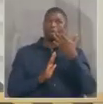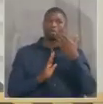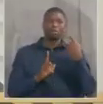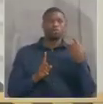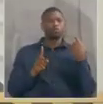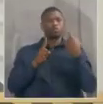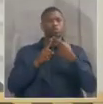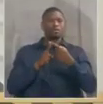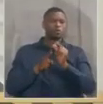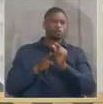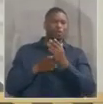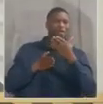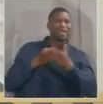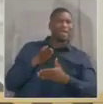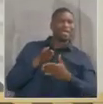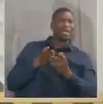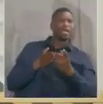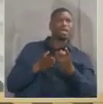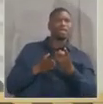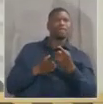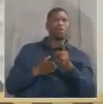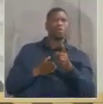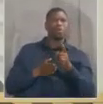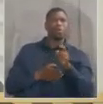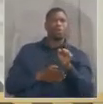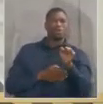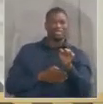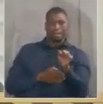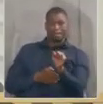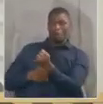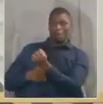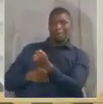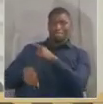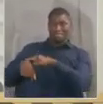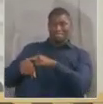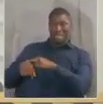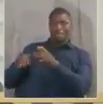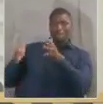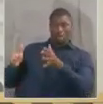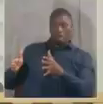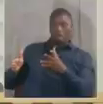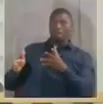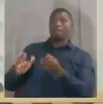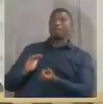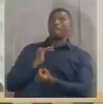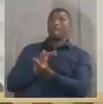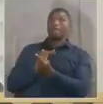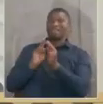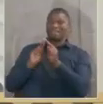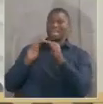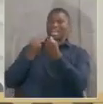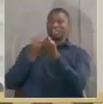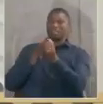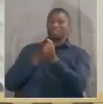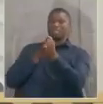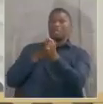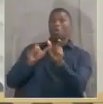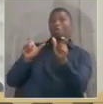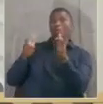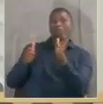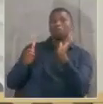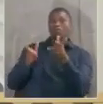of the deployment period, and then the National Steering Committee will sit